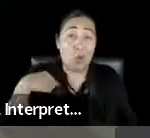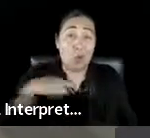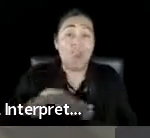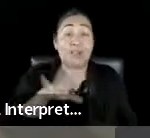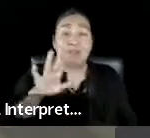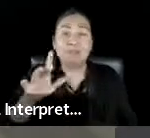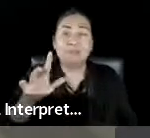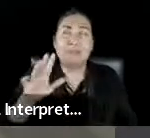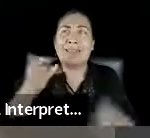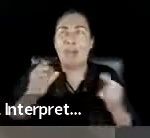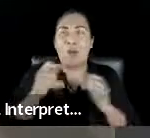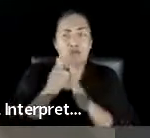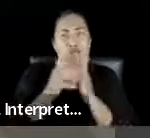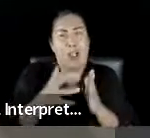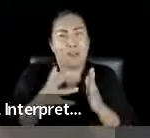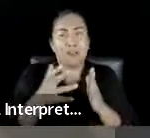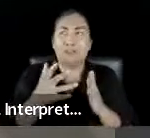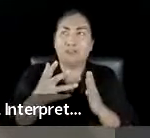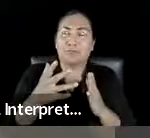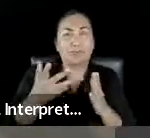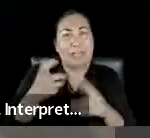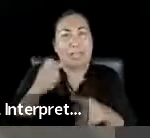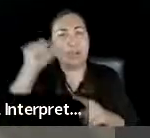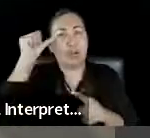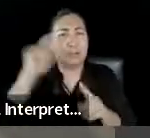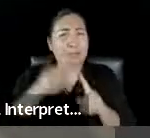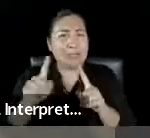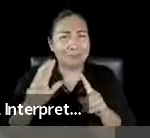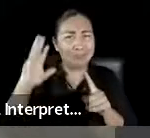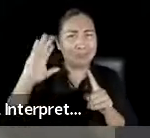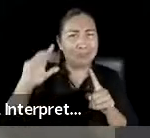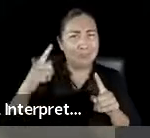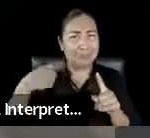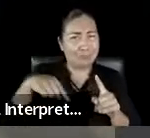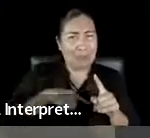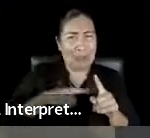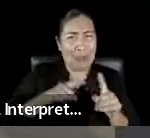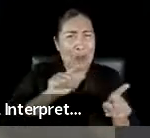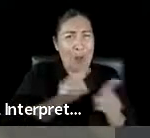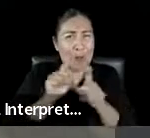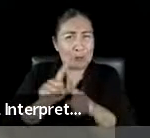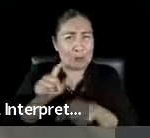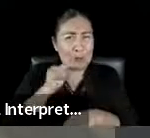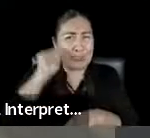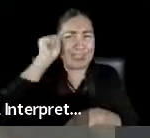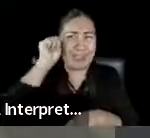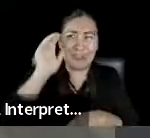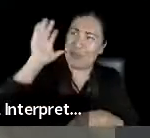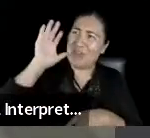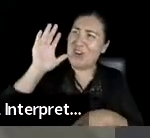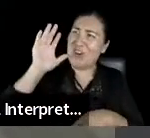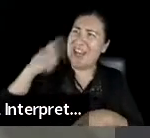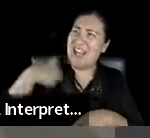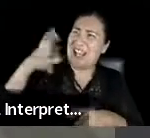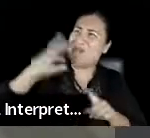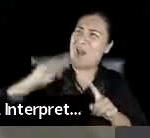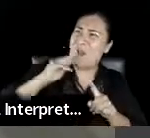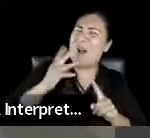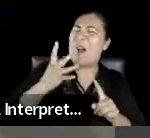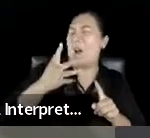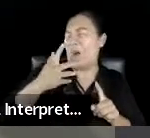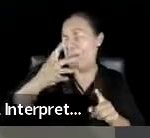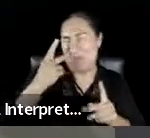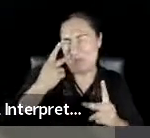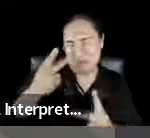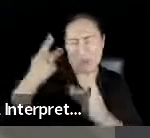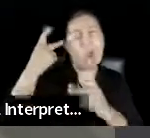room is full of adults, but we were once teenagers and remember how hard it was. And so, when we